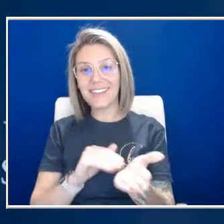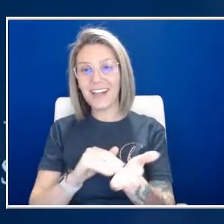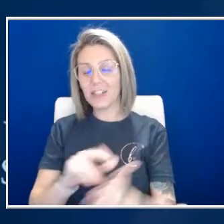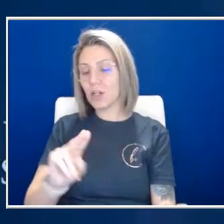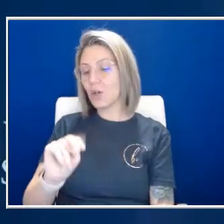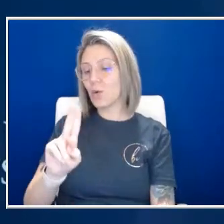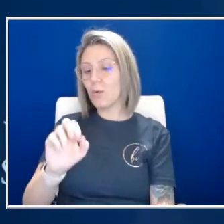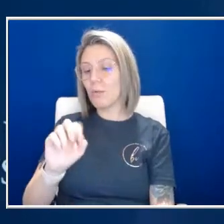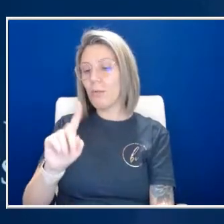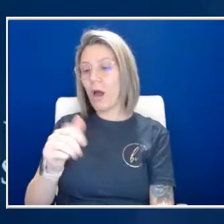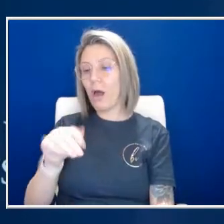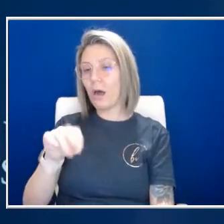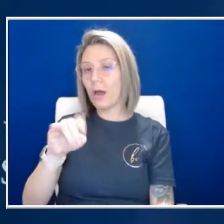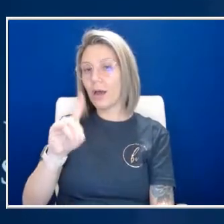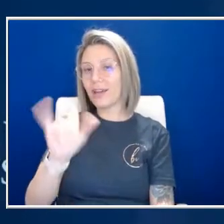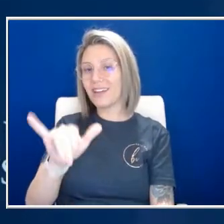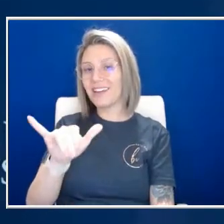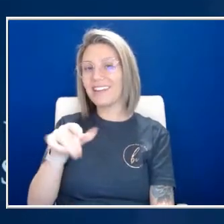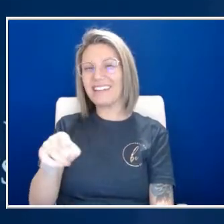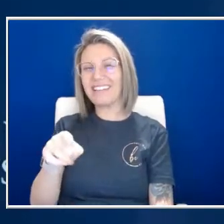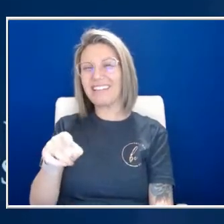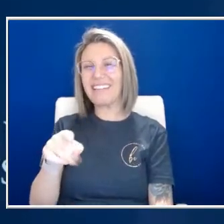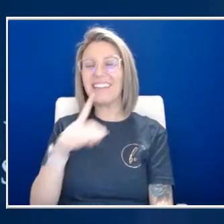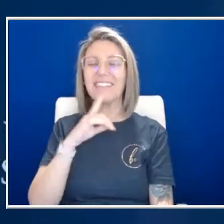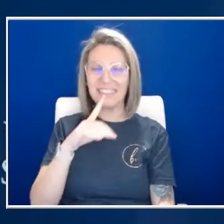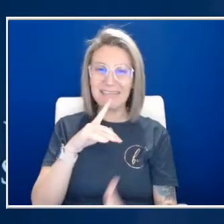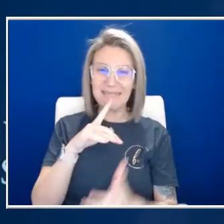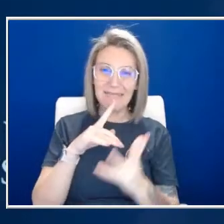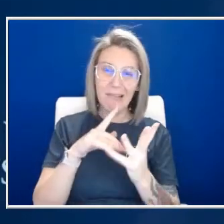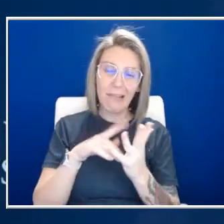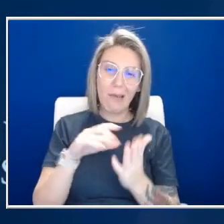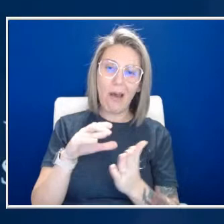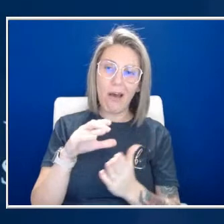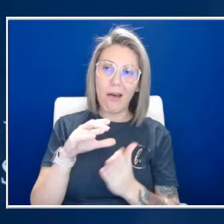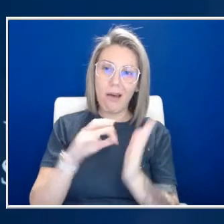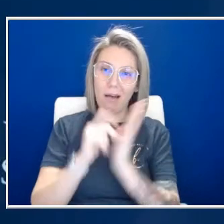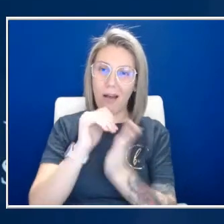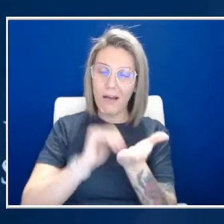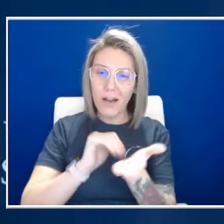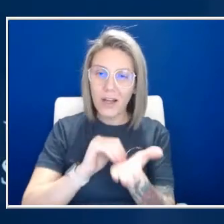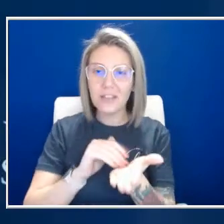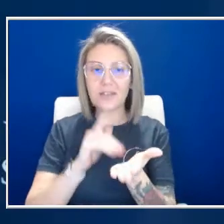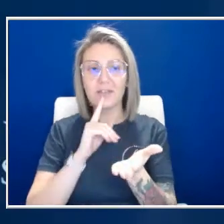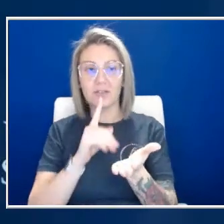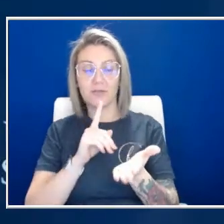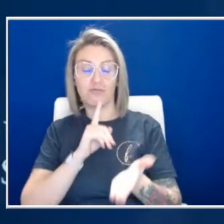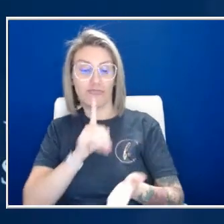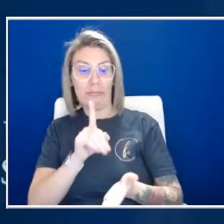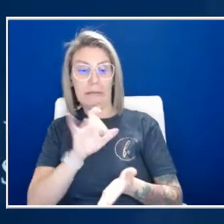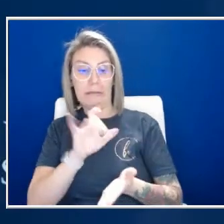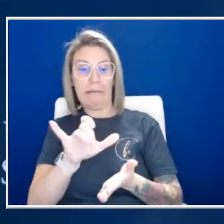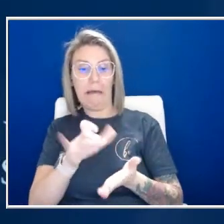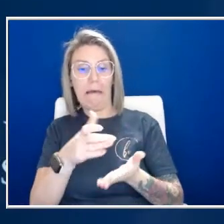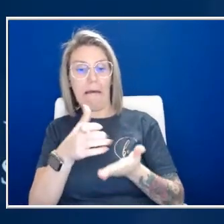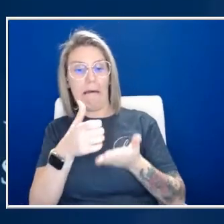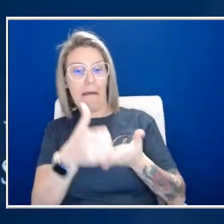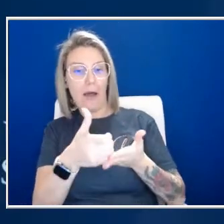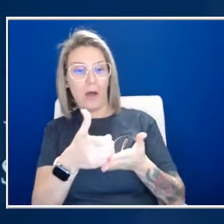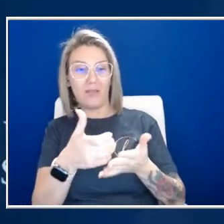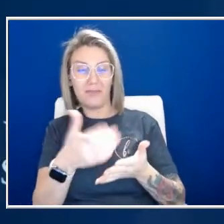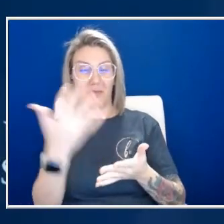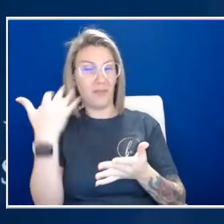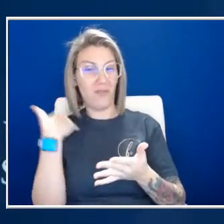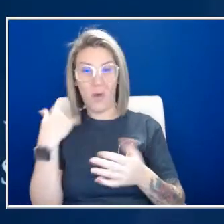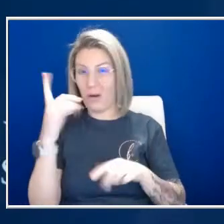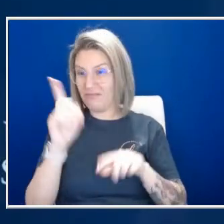medical oncologist, and immunotherapy has really given him a tool that we didn't have in the past to give patients like Vonnie hope.